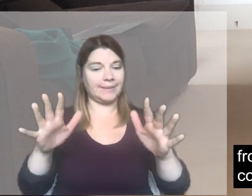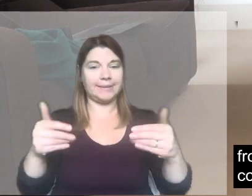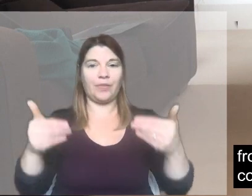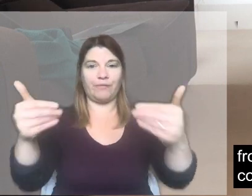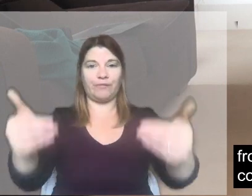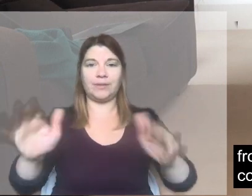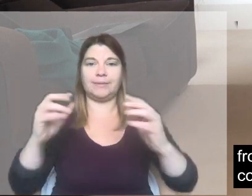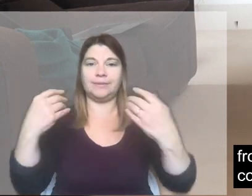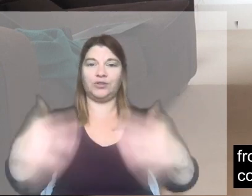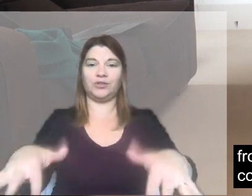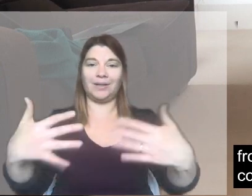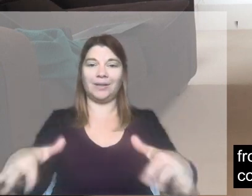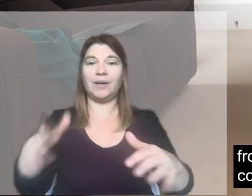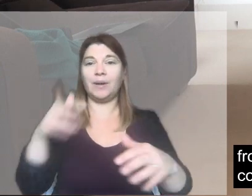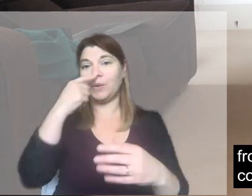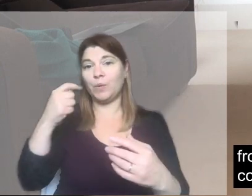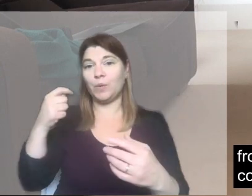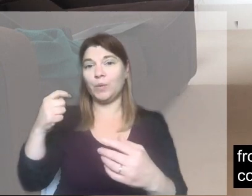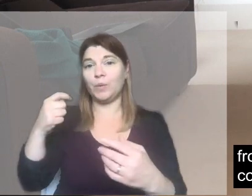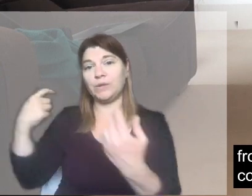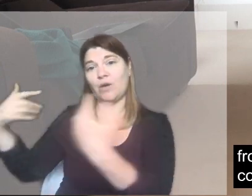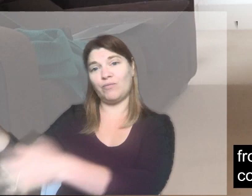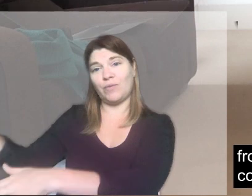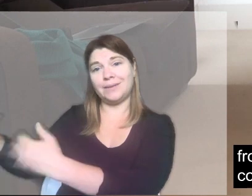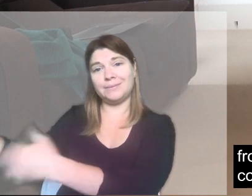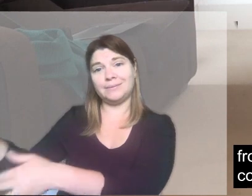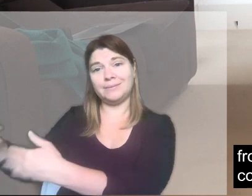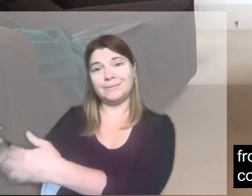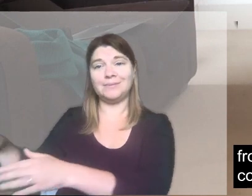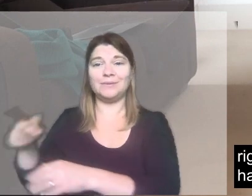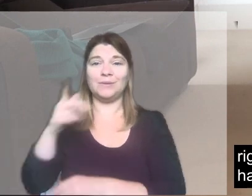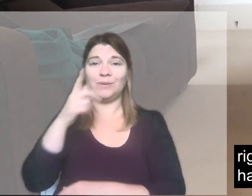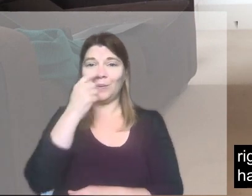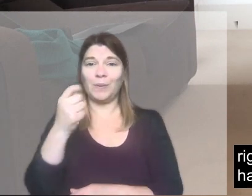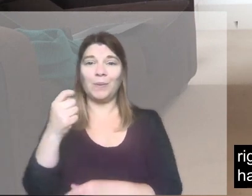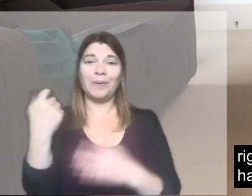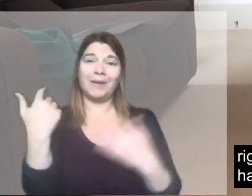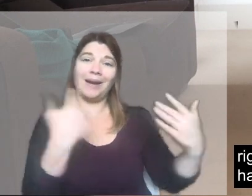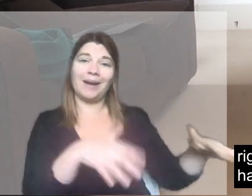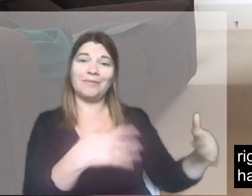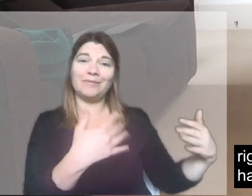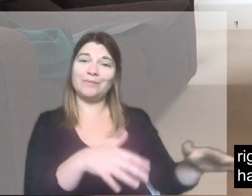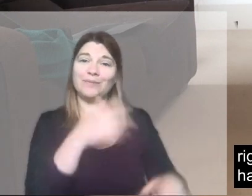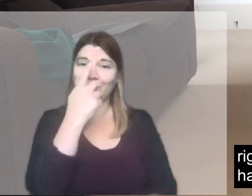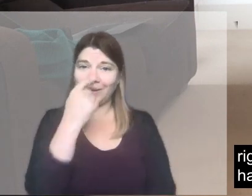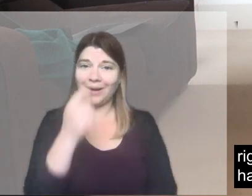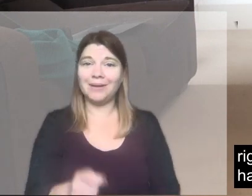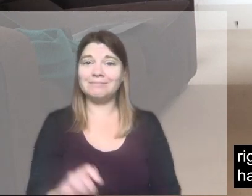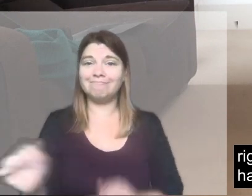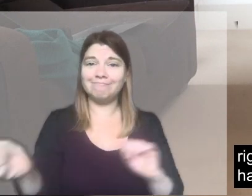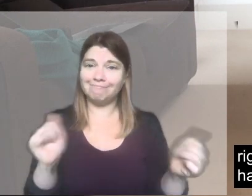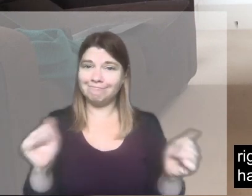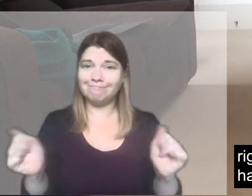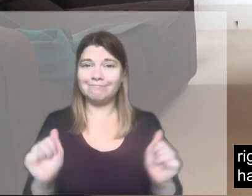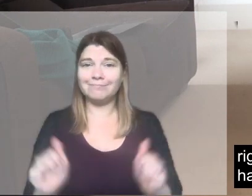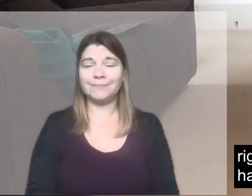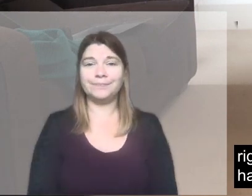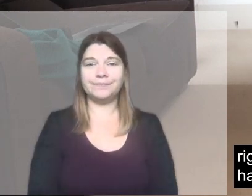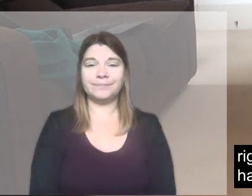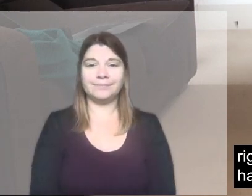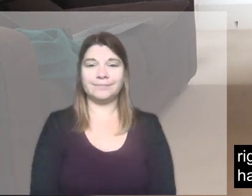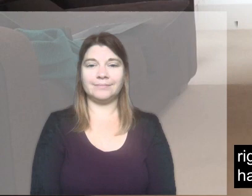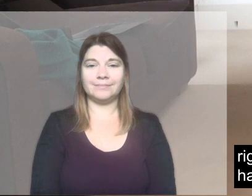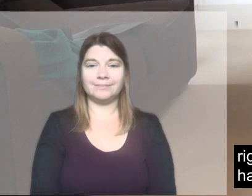front of me with my elbows bent. But we could also take our hands over to the right side of our body and shake our hands over